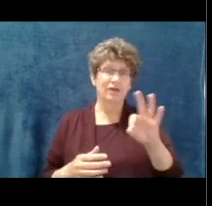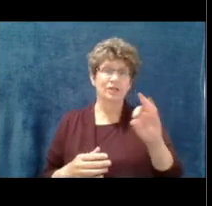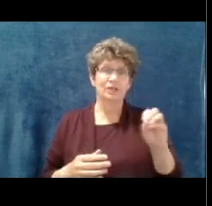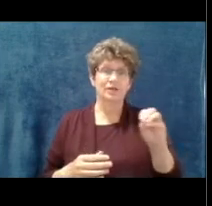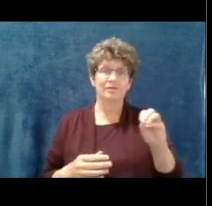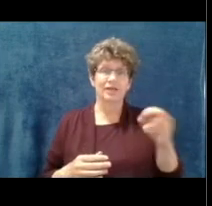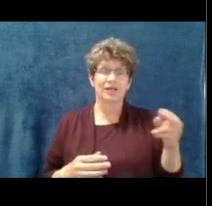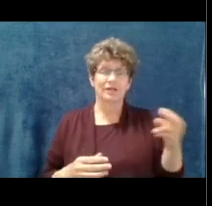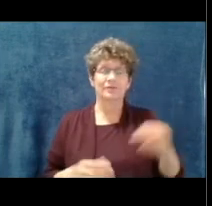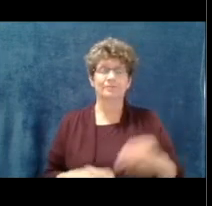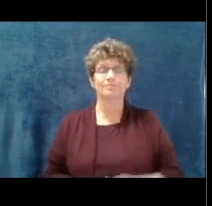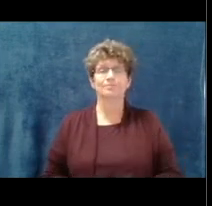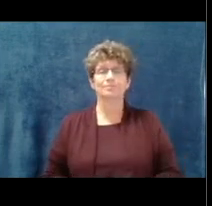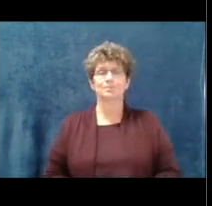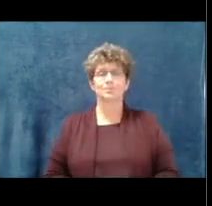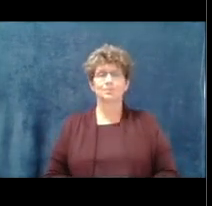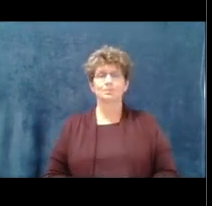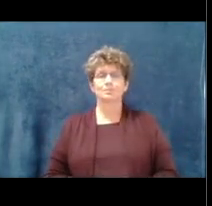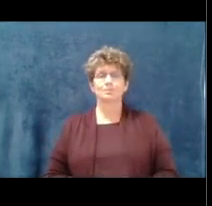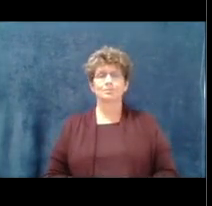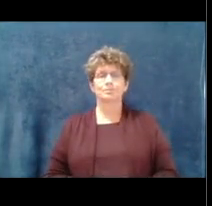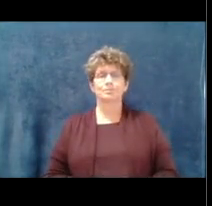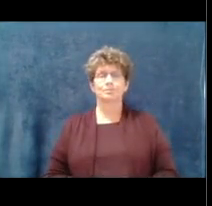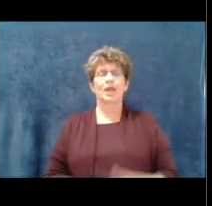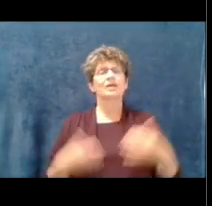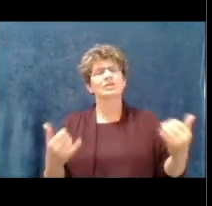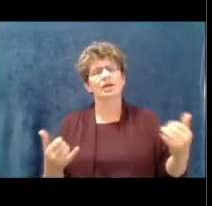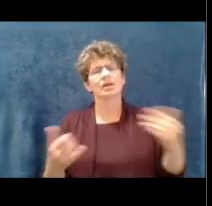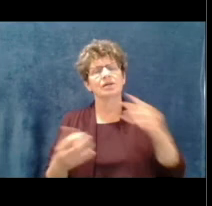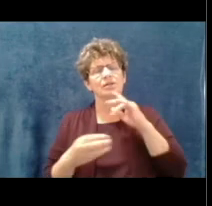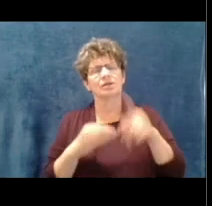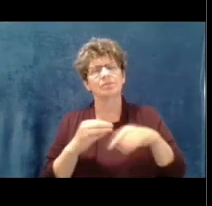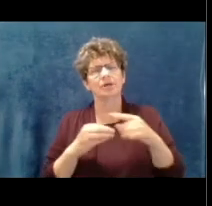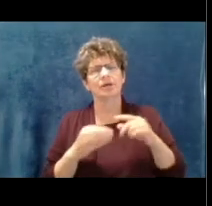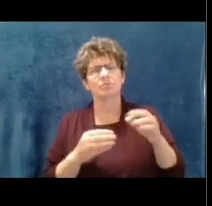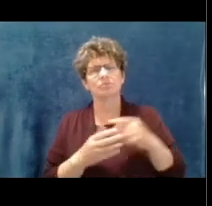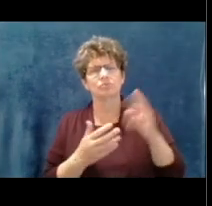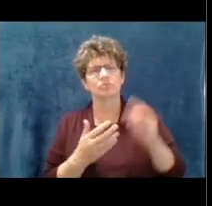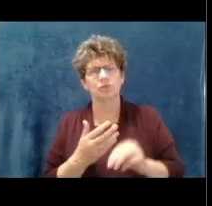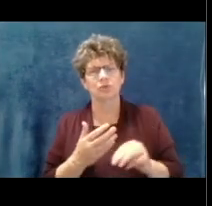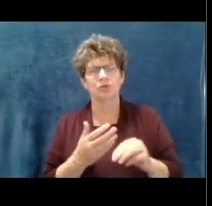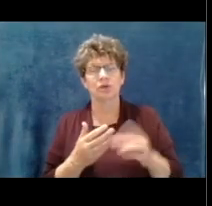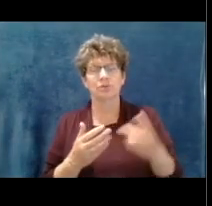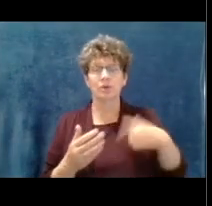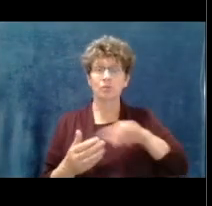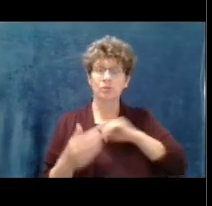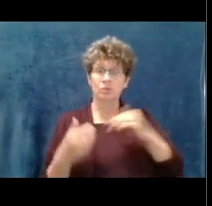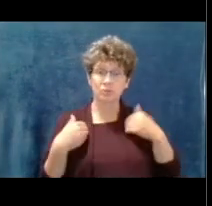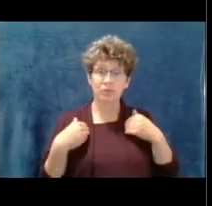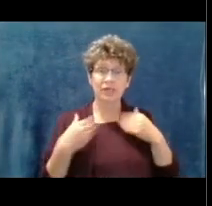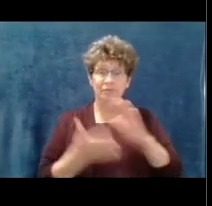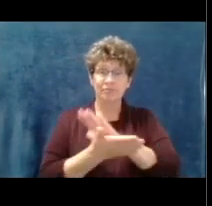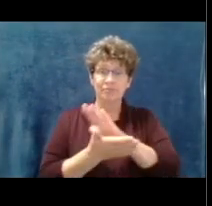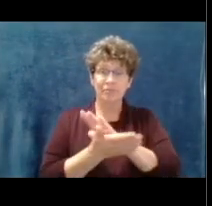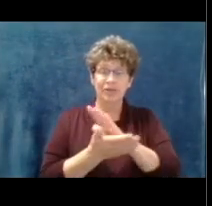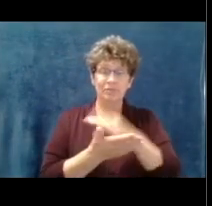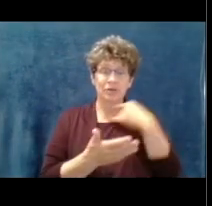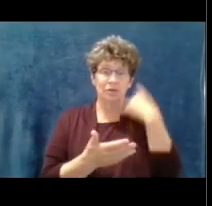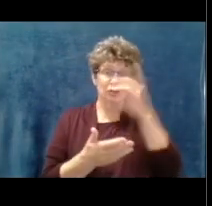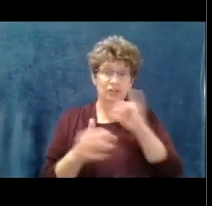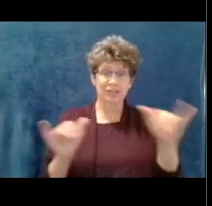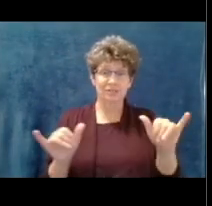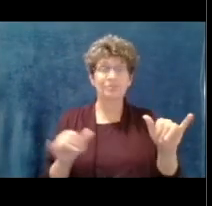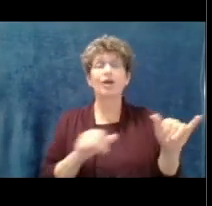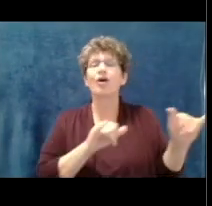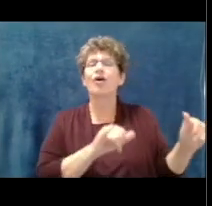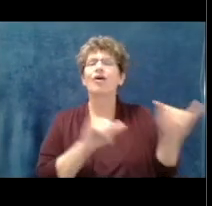created paper versions of these tools. We've created the paper health and resiliency questionnaire, the goal setting, all that stuff. But we also actually have an app that